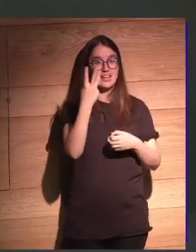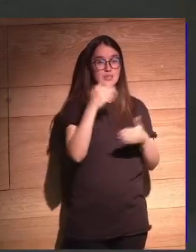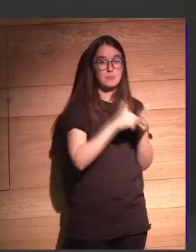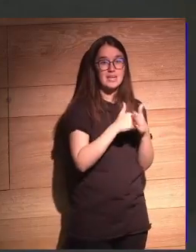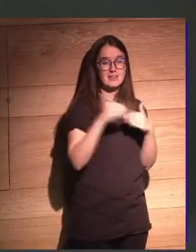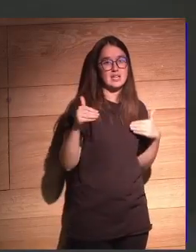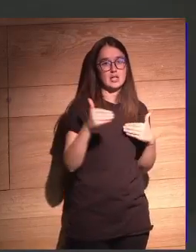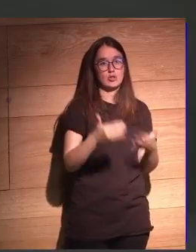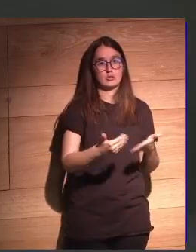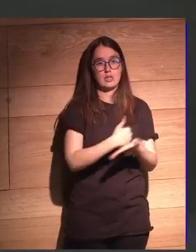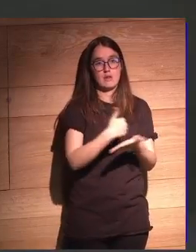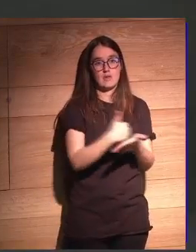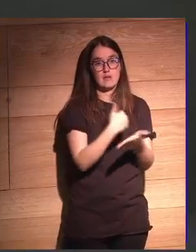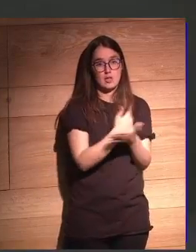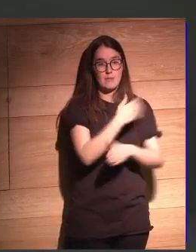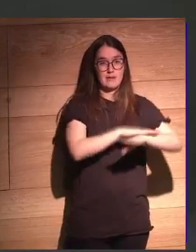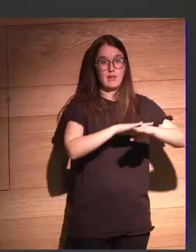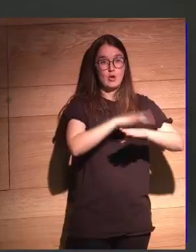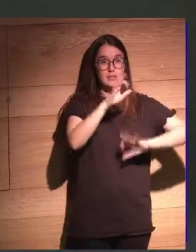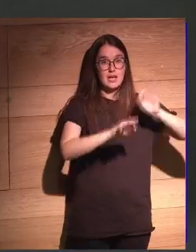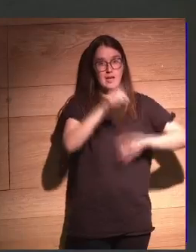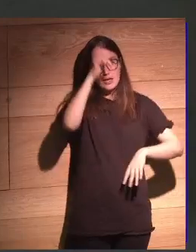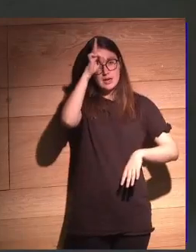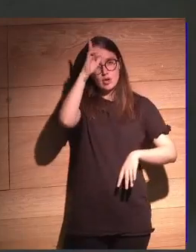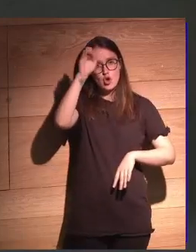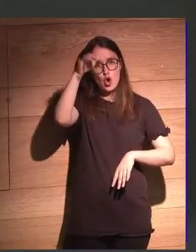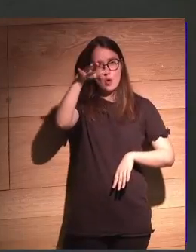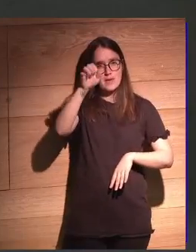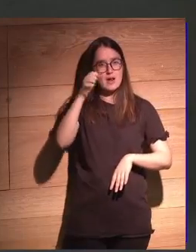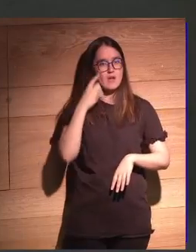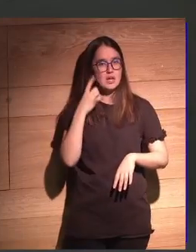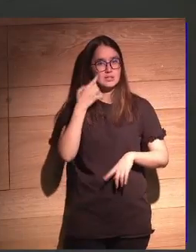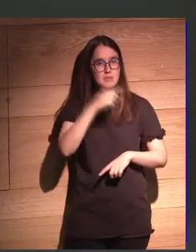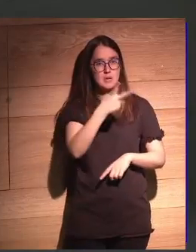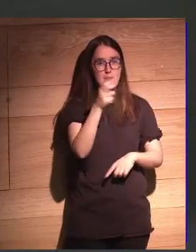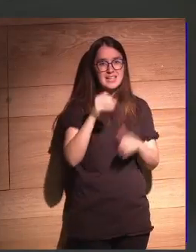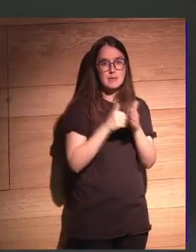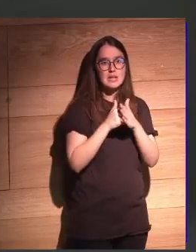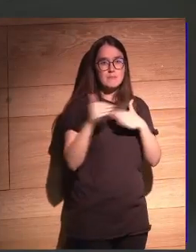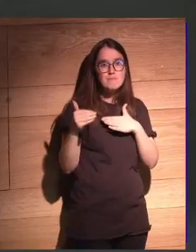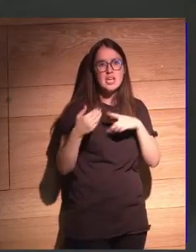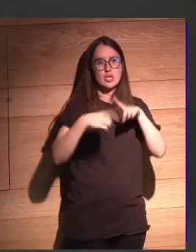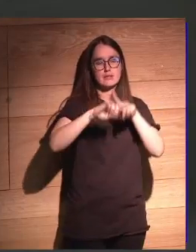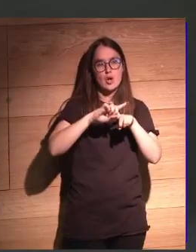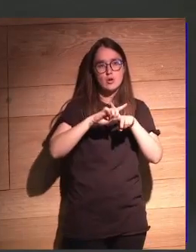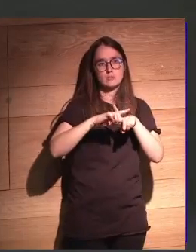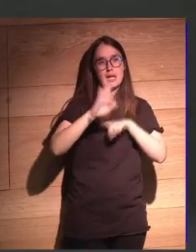given Holland back 10,000 million that they used from the public